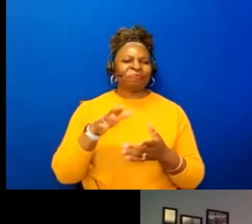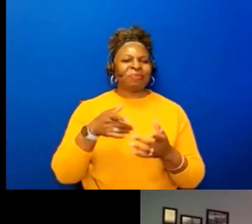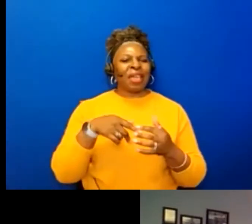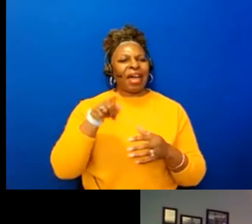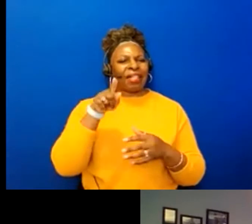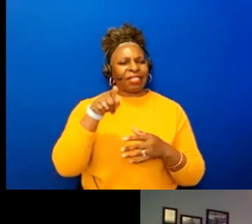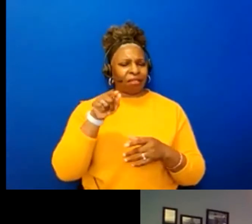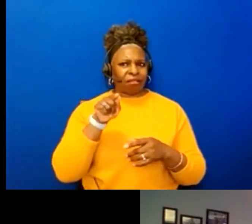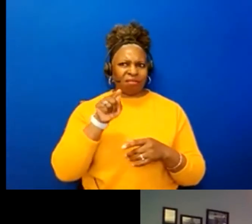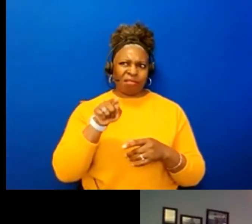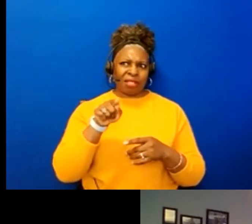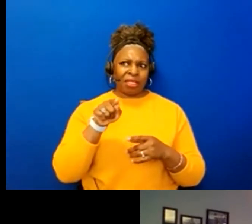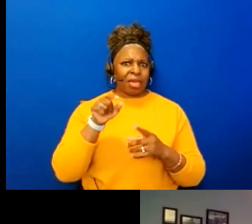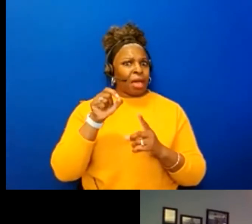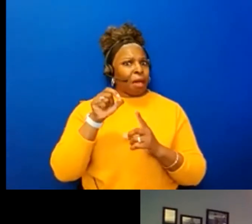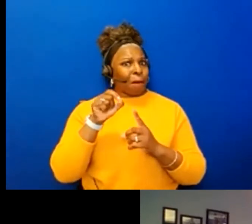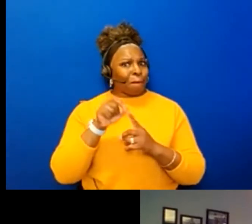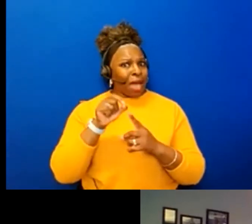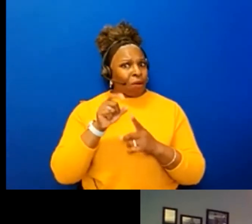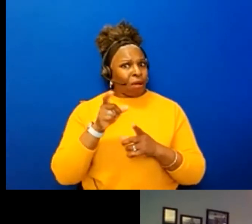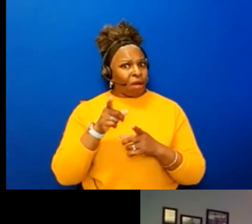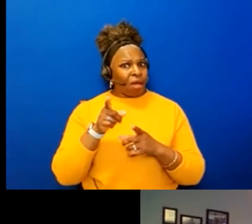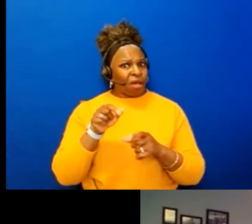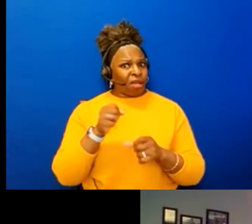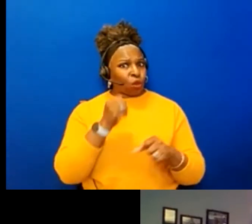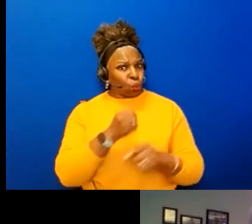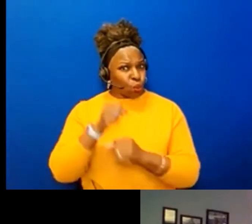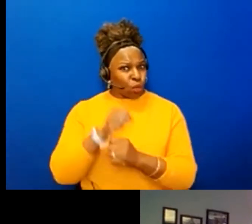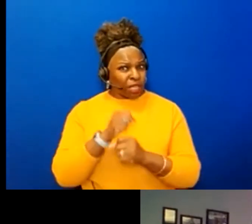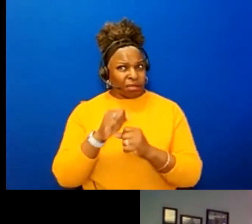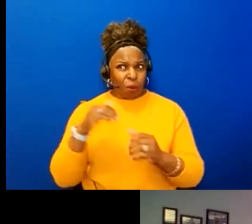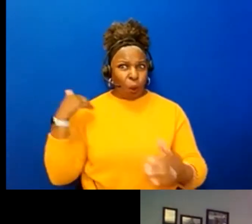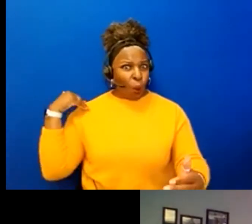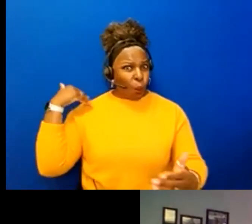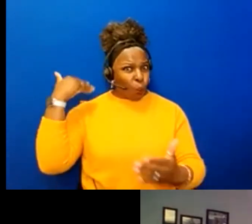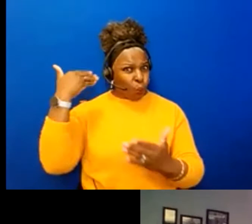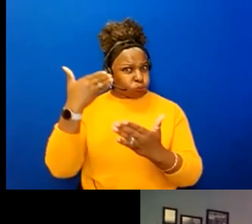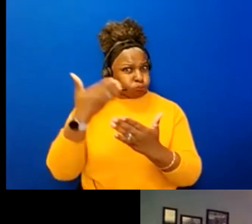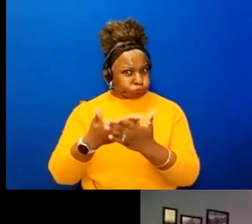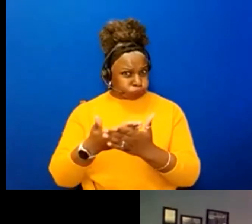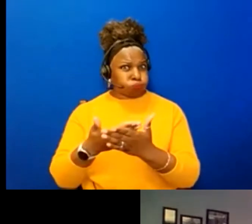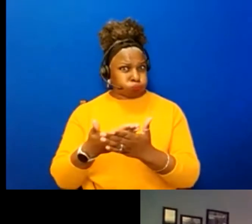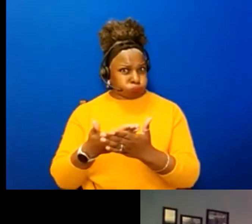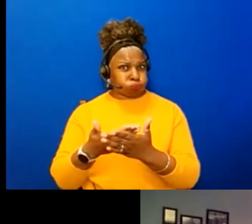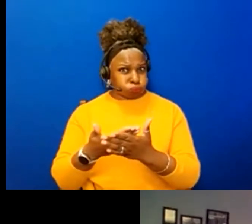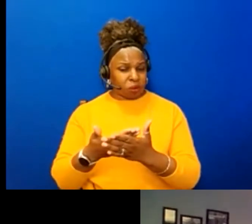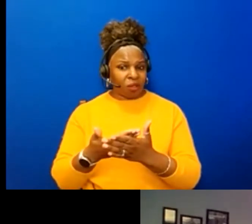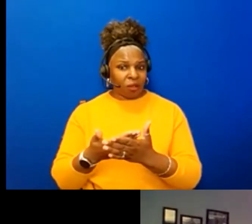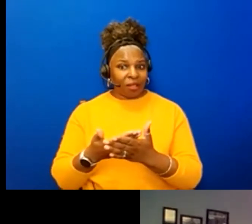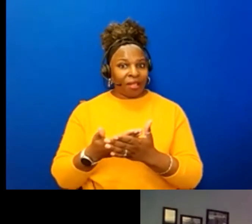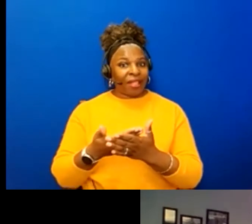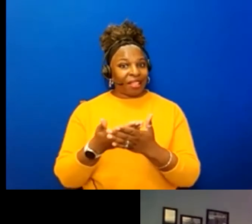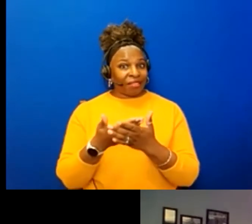most successful para-canoeist of all time. Is that right, Emma? Yeah, I believe so. Okay, and then hot off the